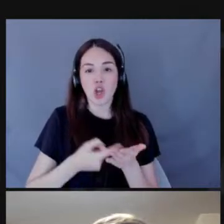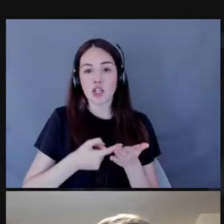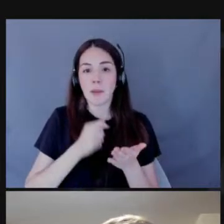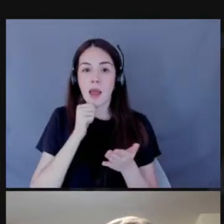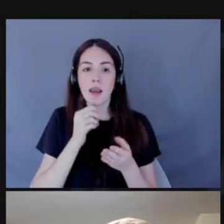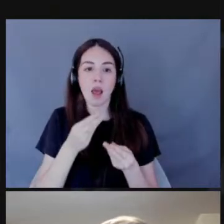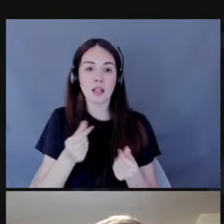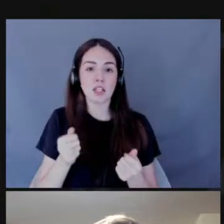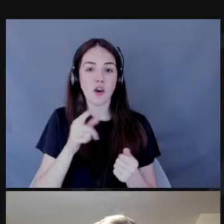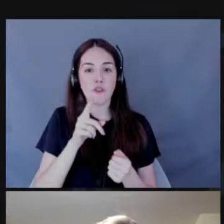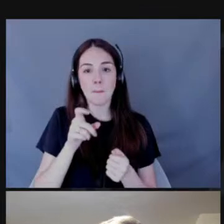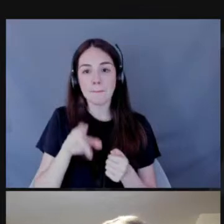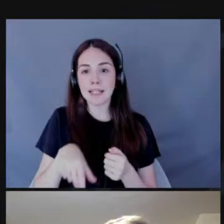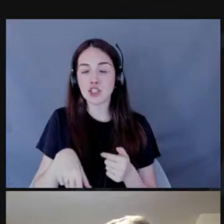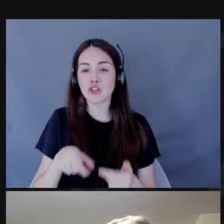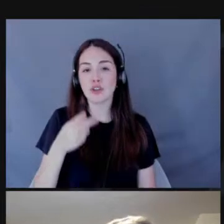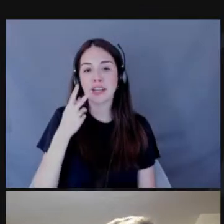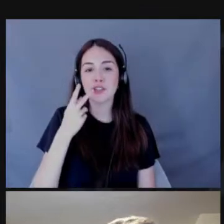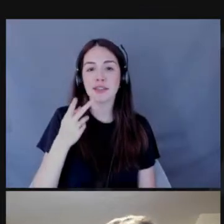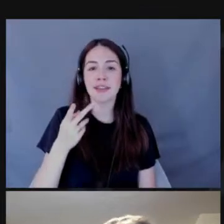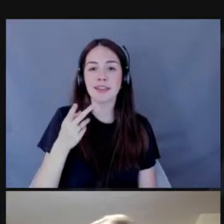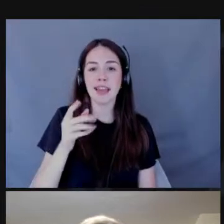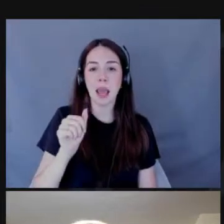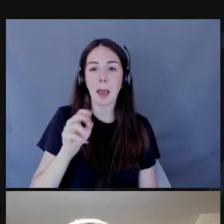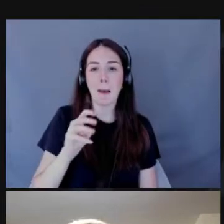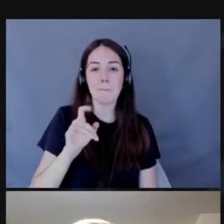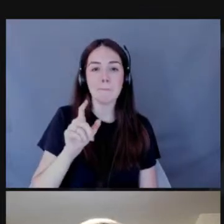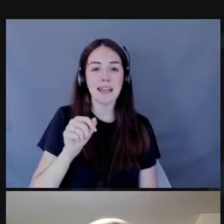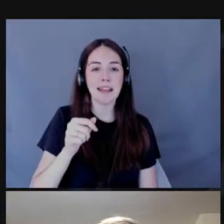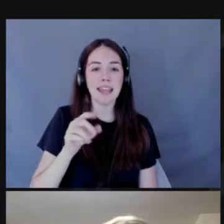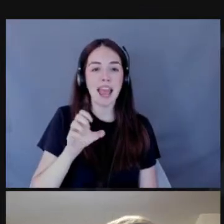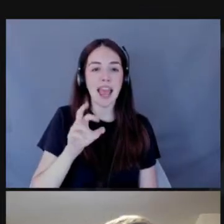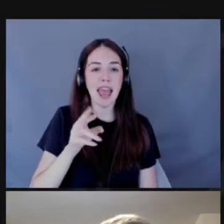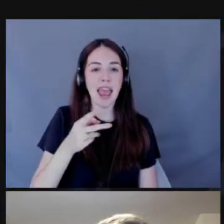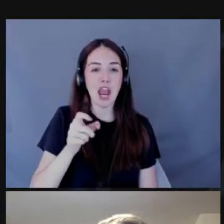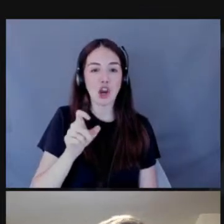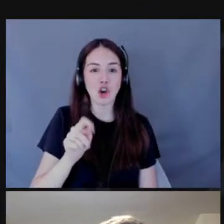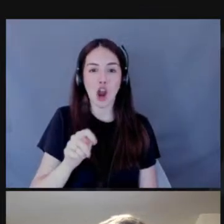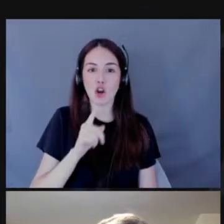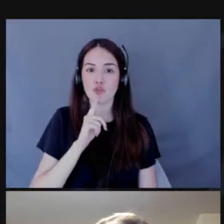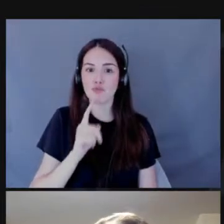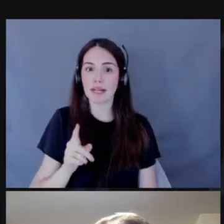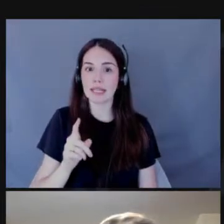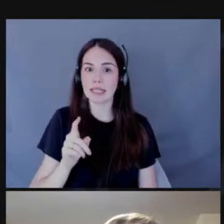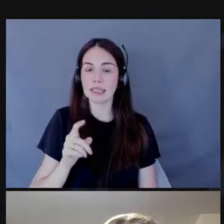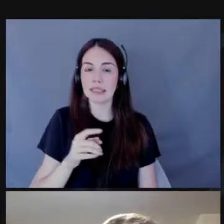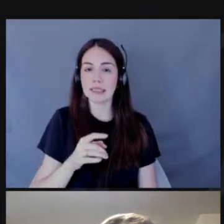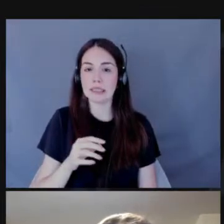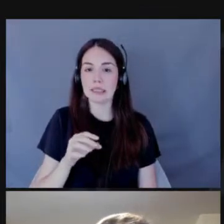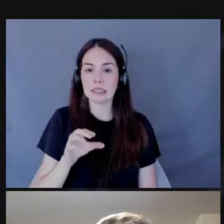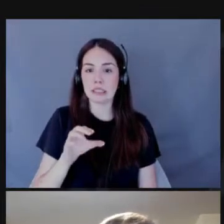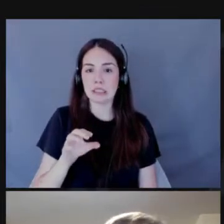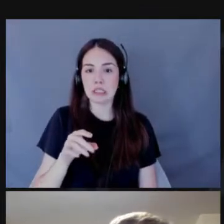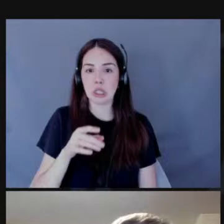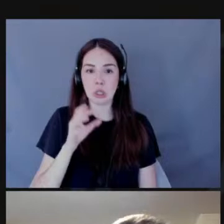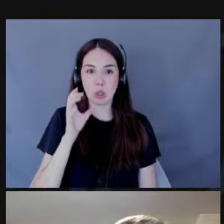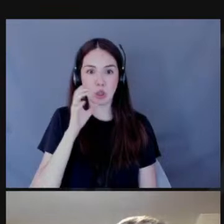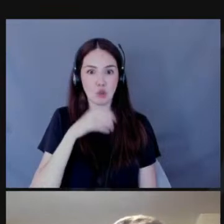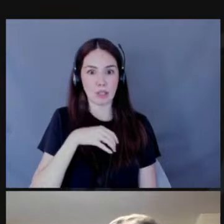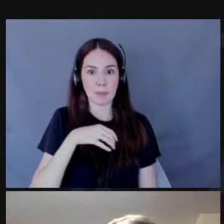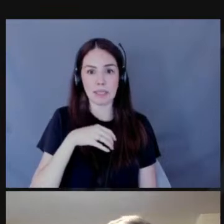Amelia Earhart's in that picture up there on the upper right. It had the creepiest 1970s radiophonic title